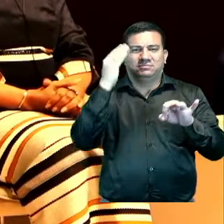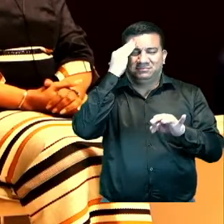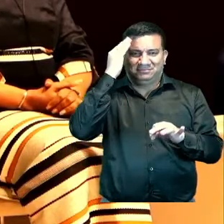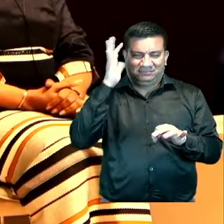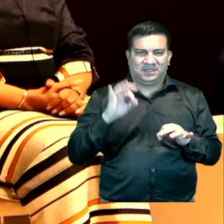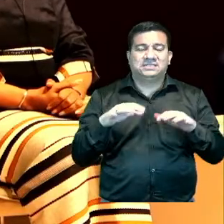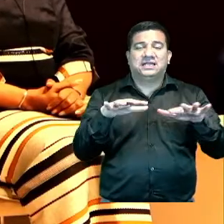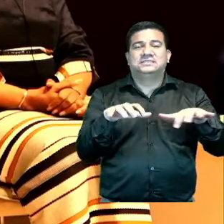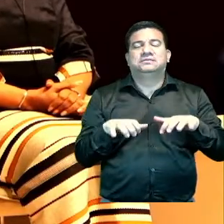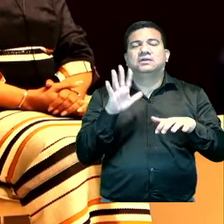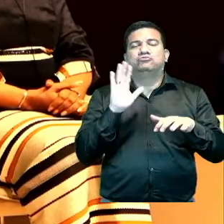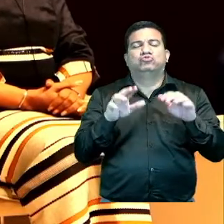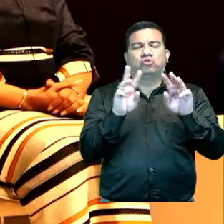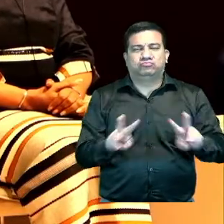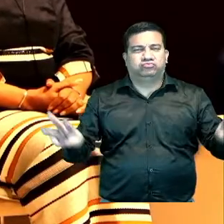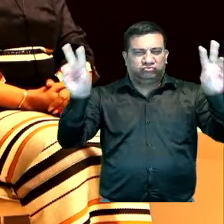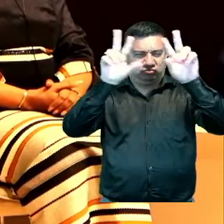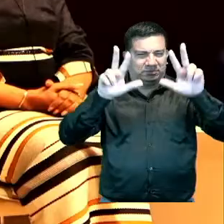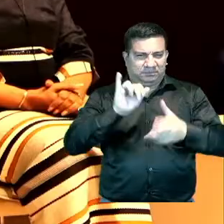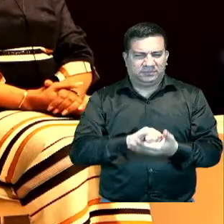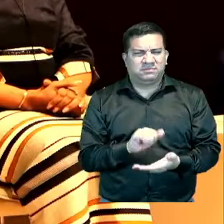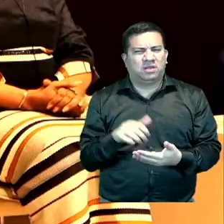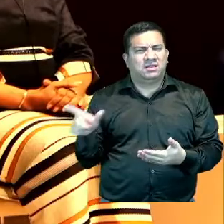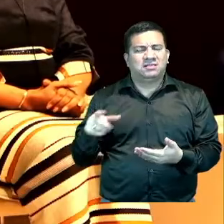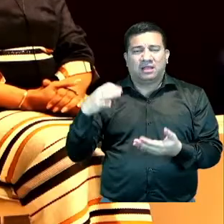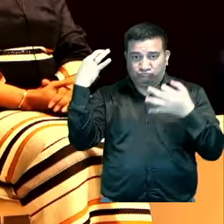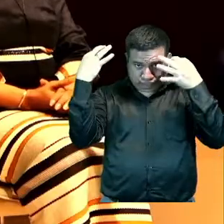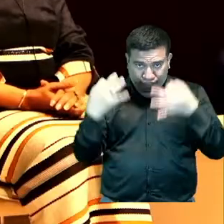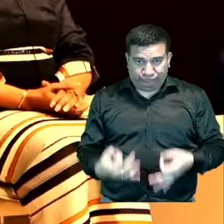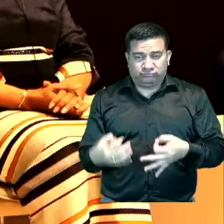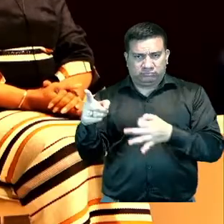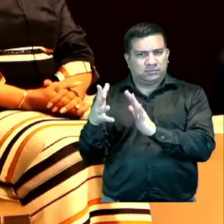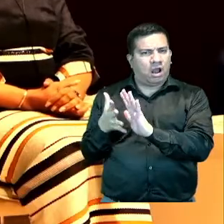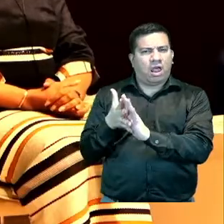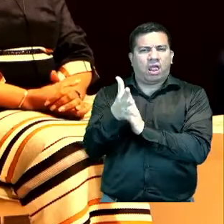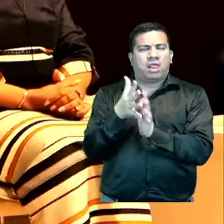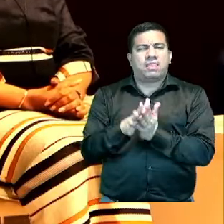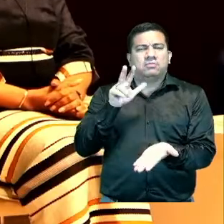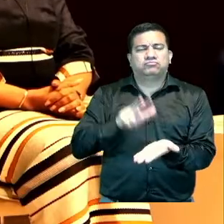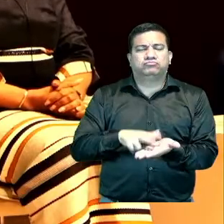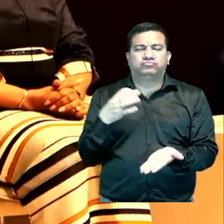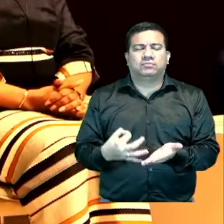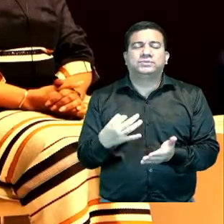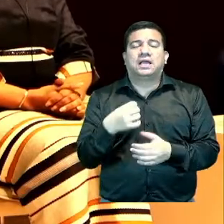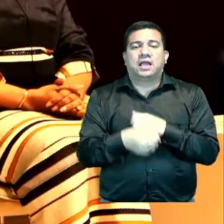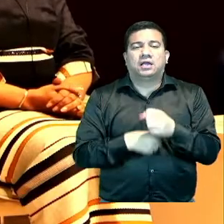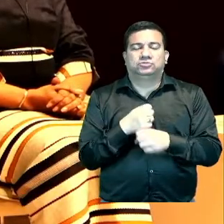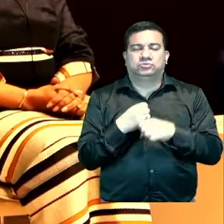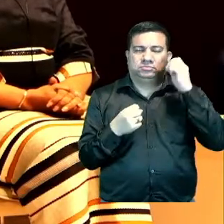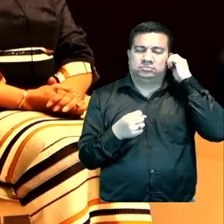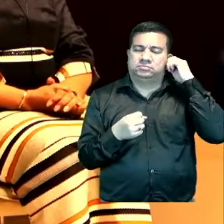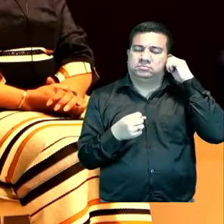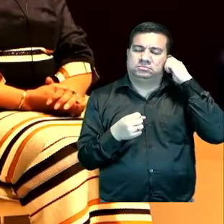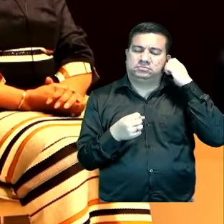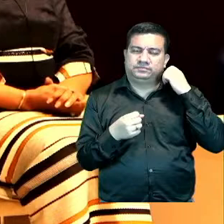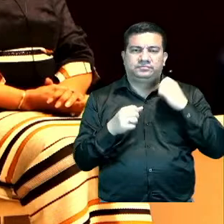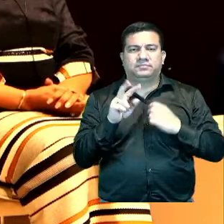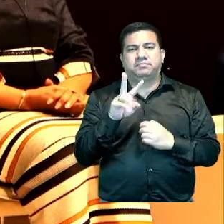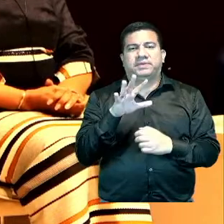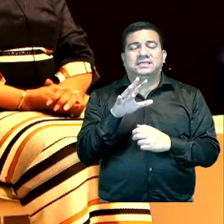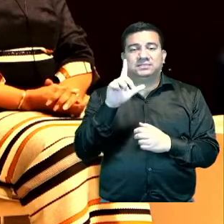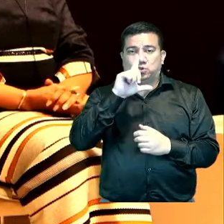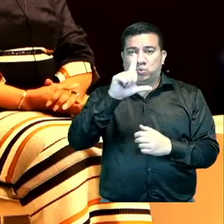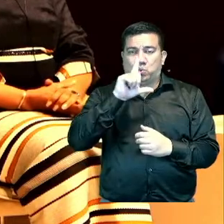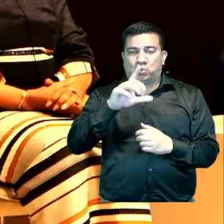the resolution of the National Assembly of the UN that officially declared July 25th as the